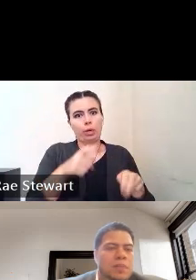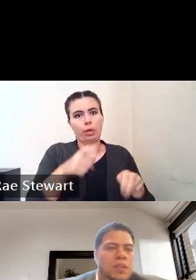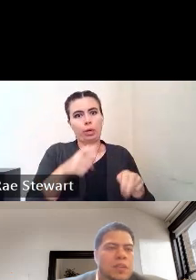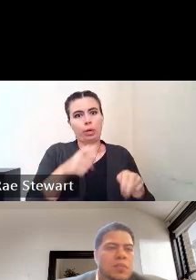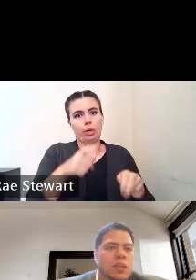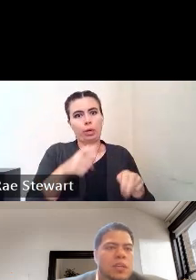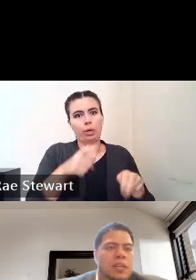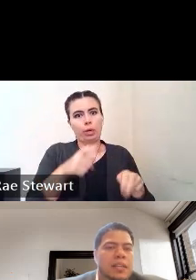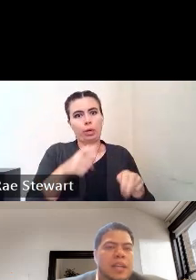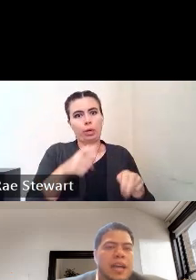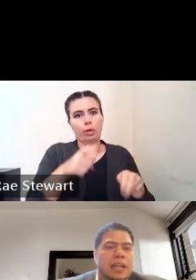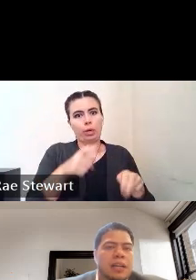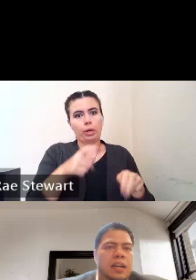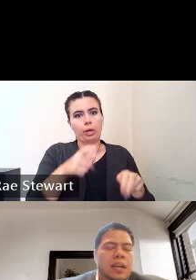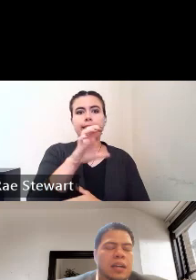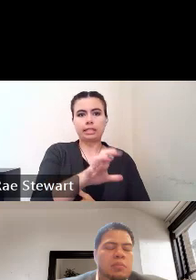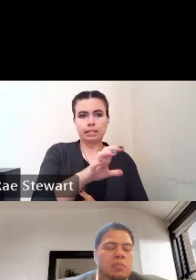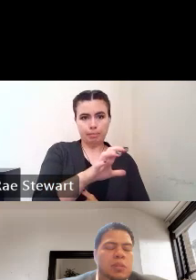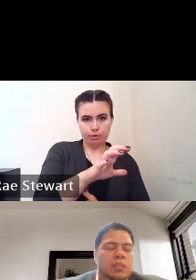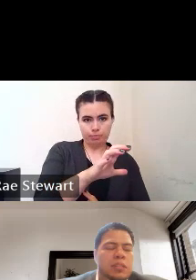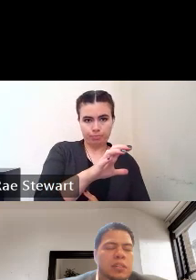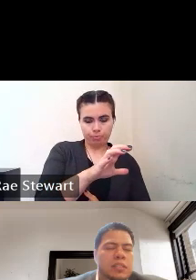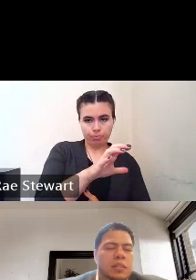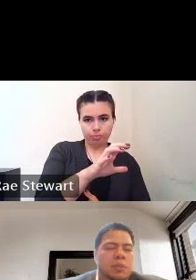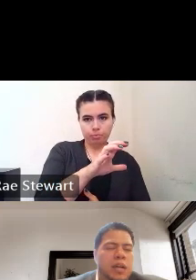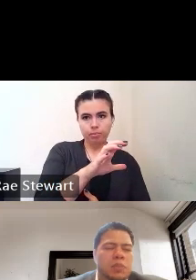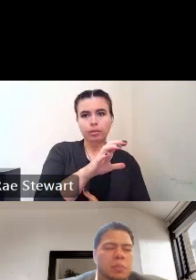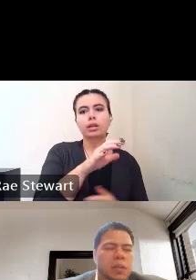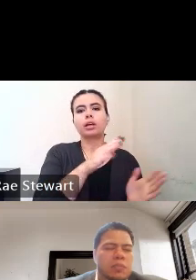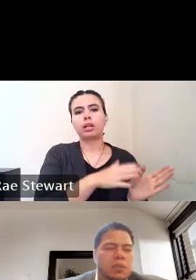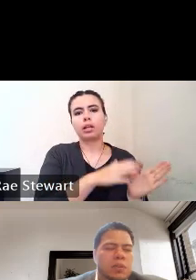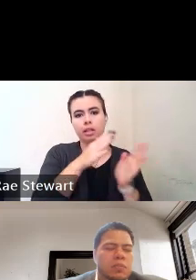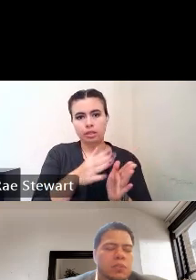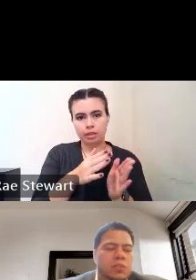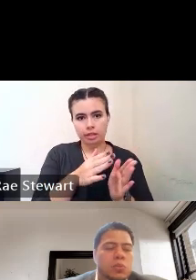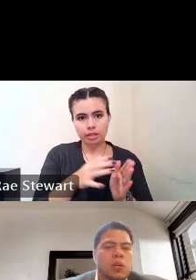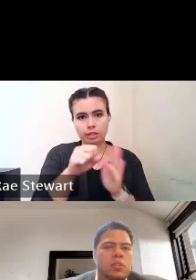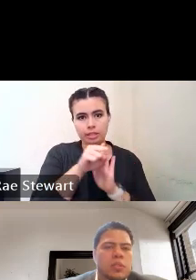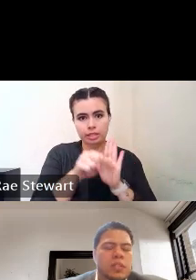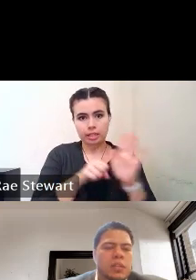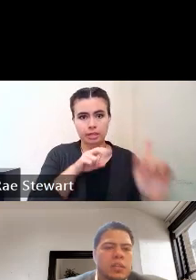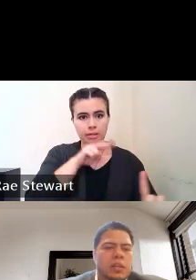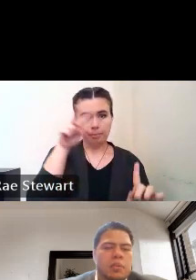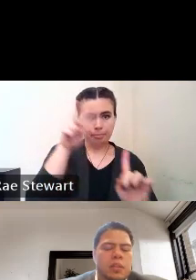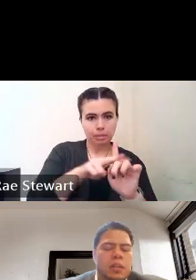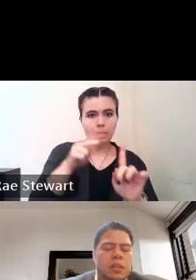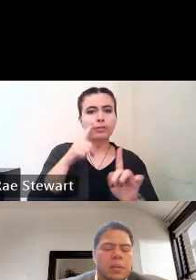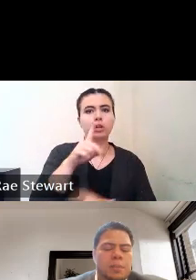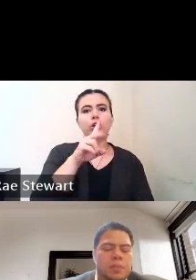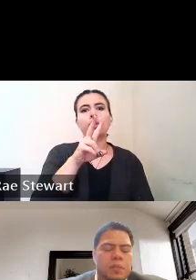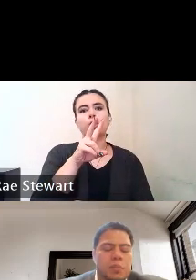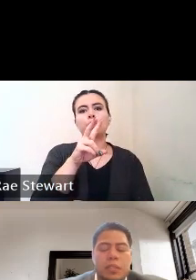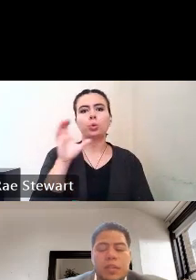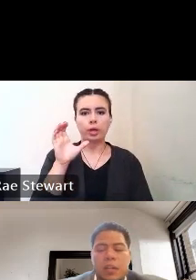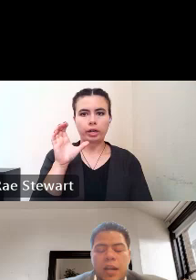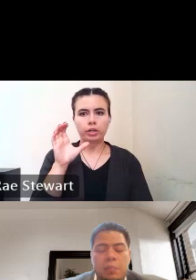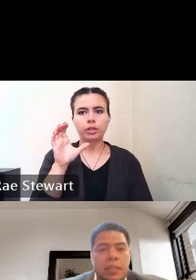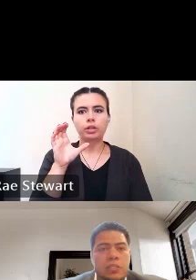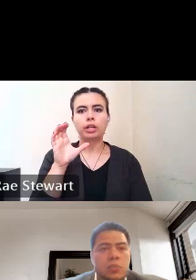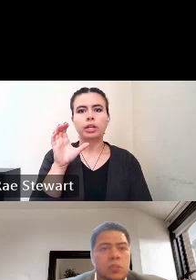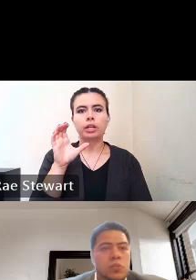December. We then had, when the state applied, we applied for a $200